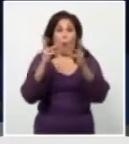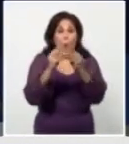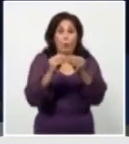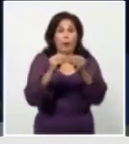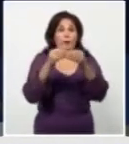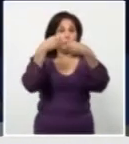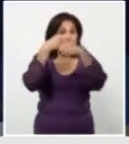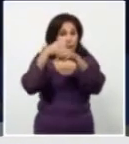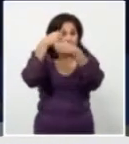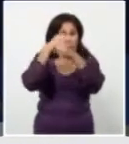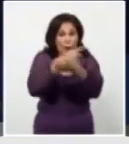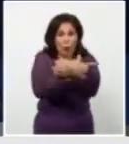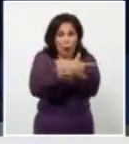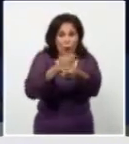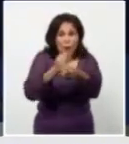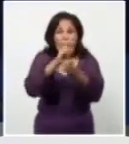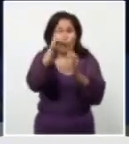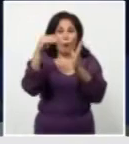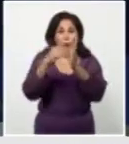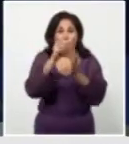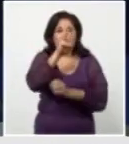As a result of the study of these